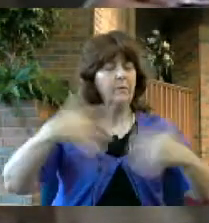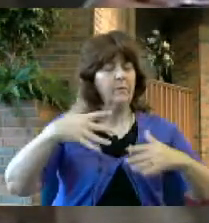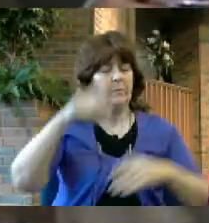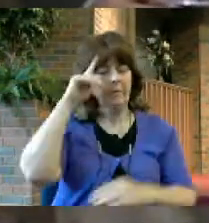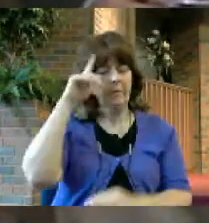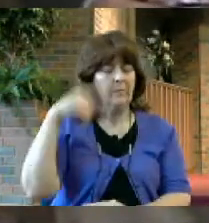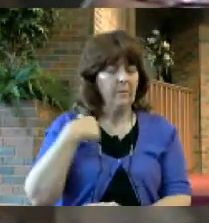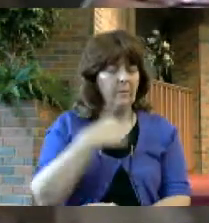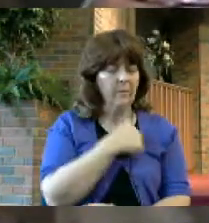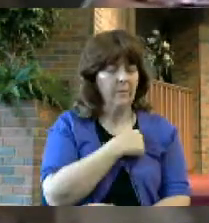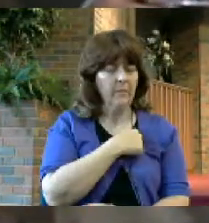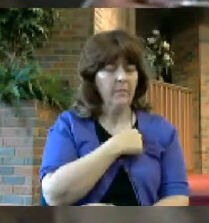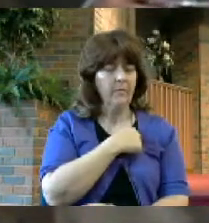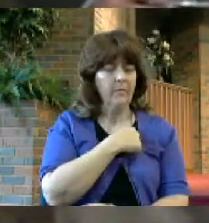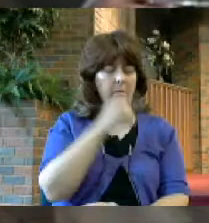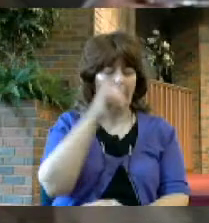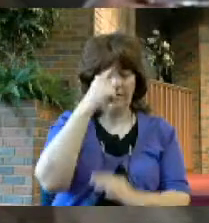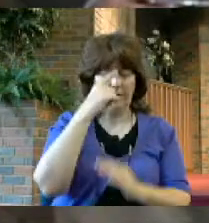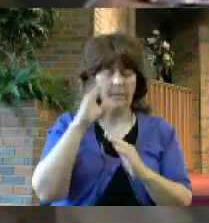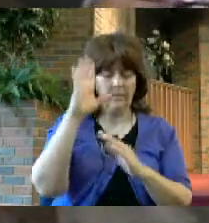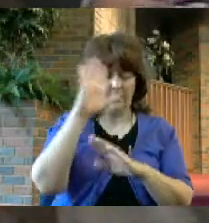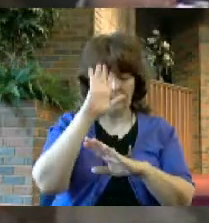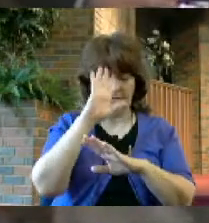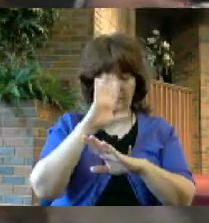acceptable in your sight. Amen.